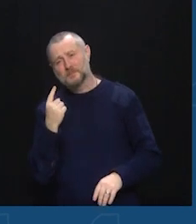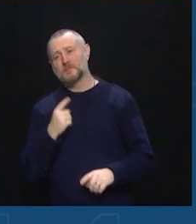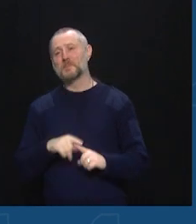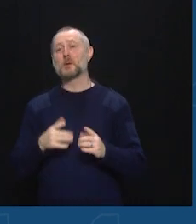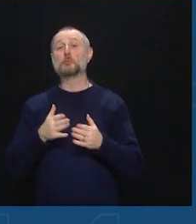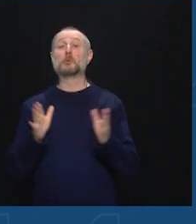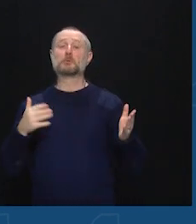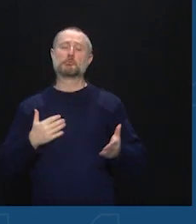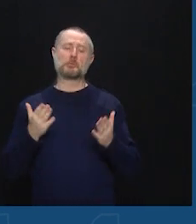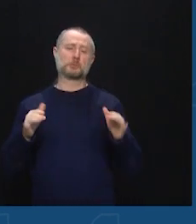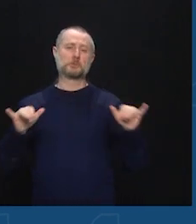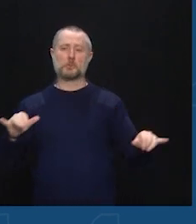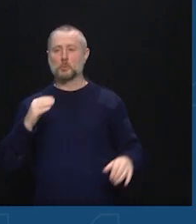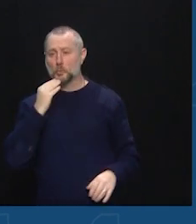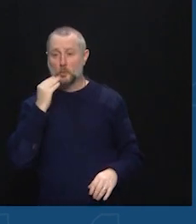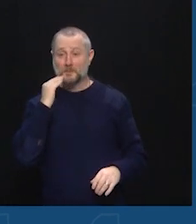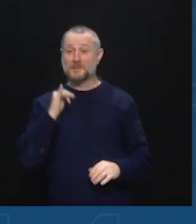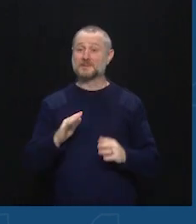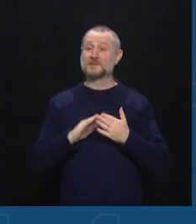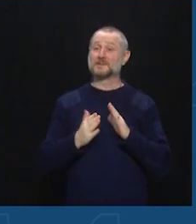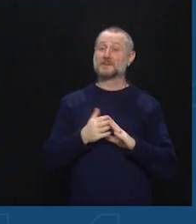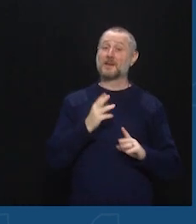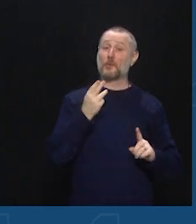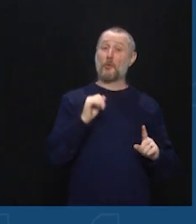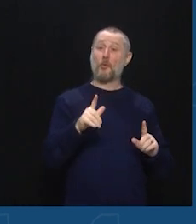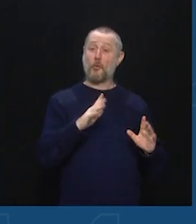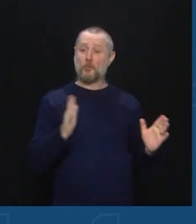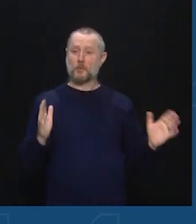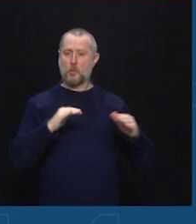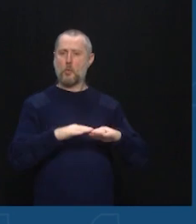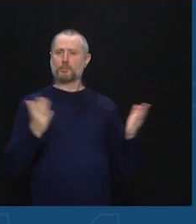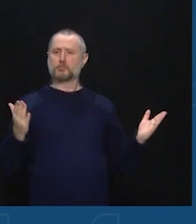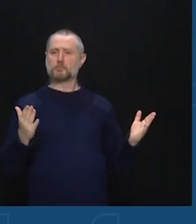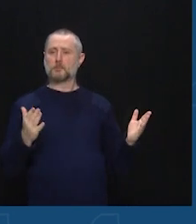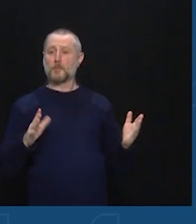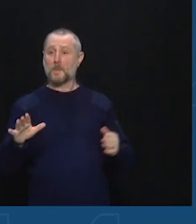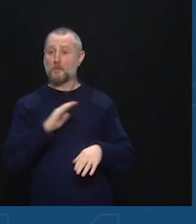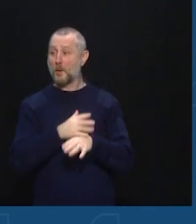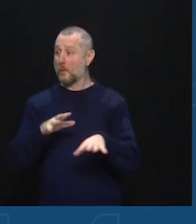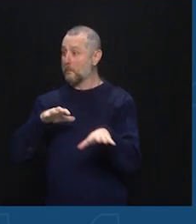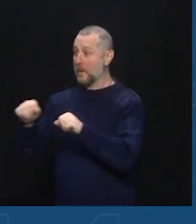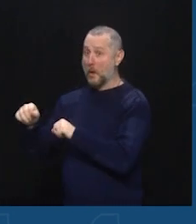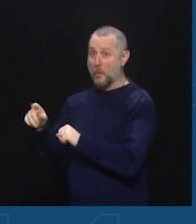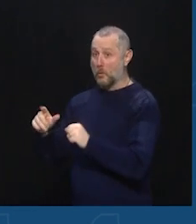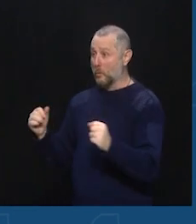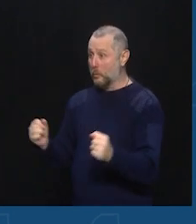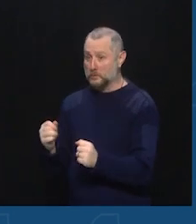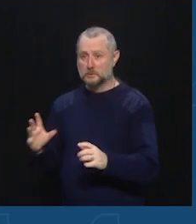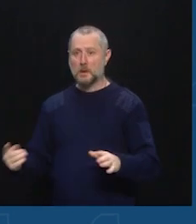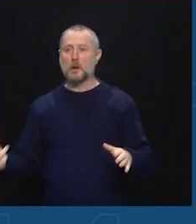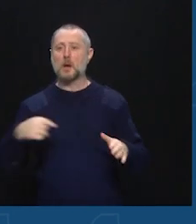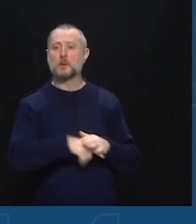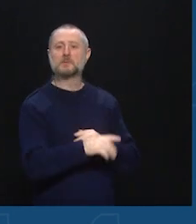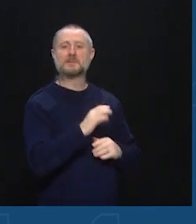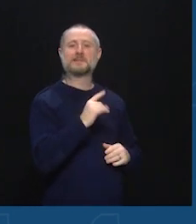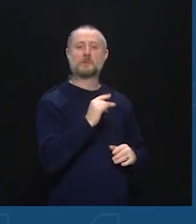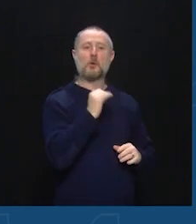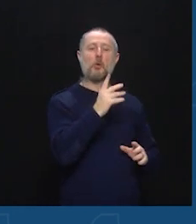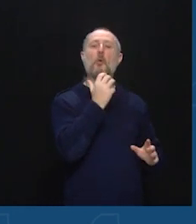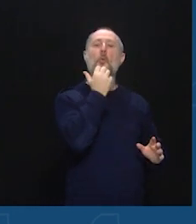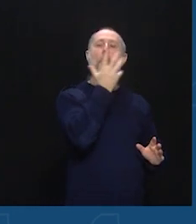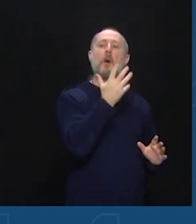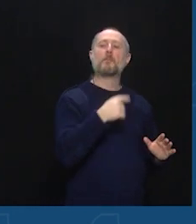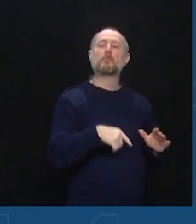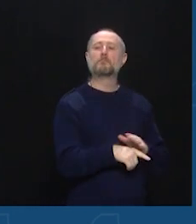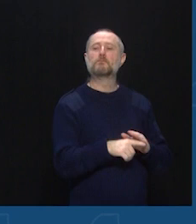City Hall for an emergency warming and electric facility for folks who may need to be hooked up to